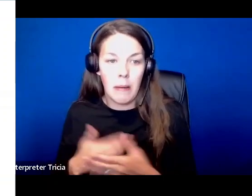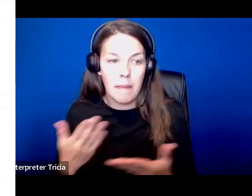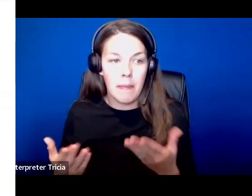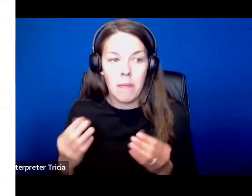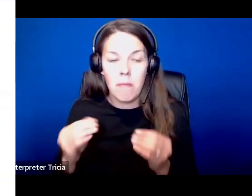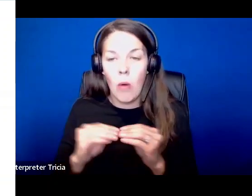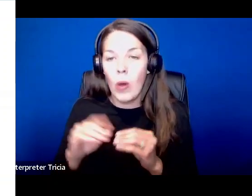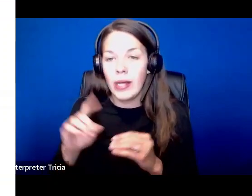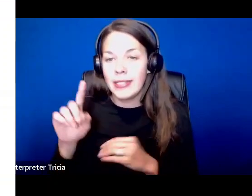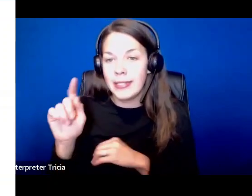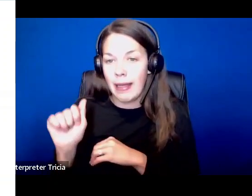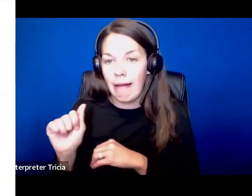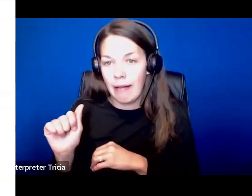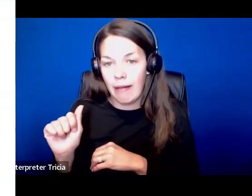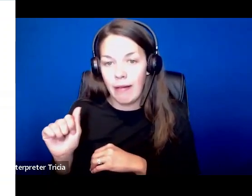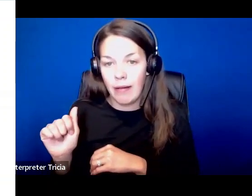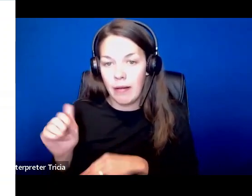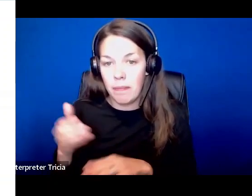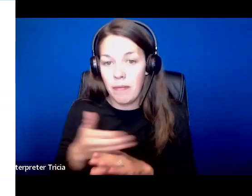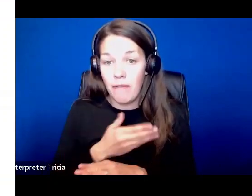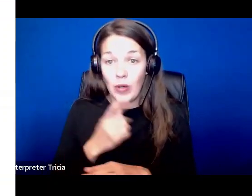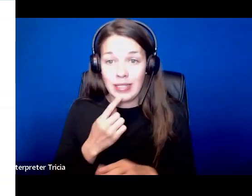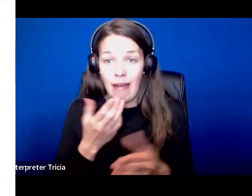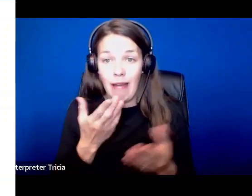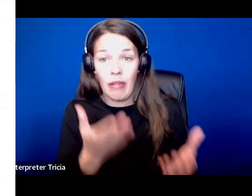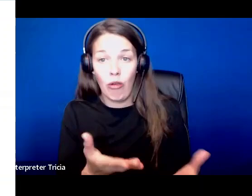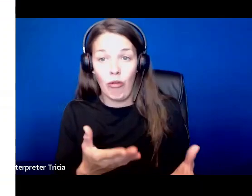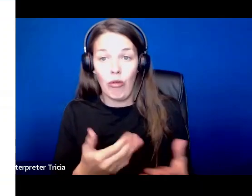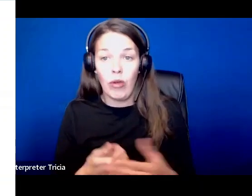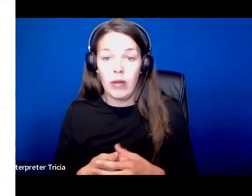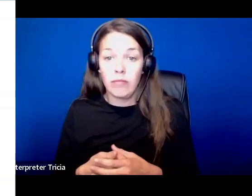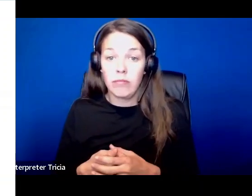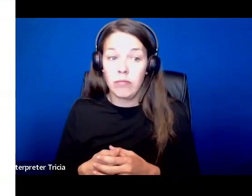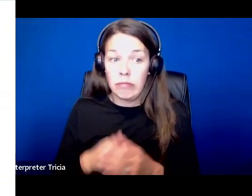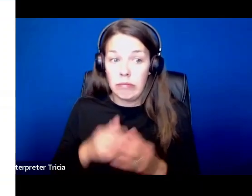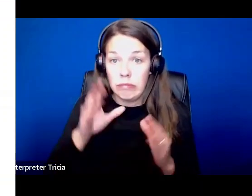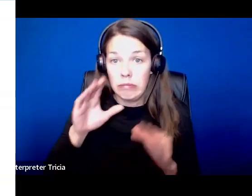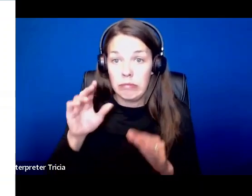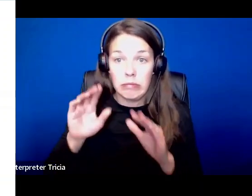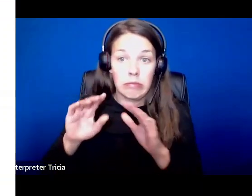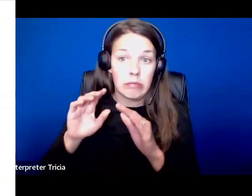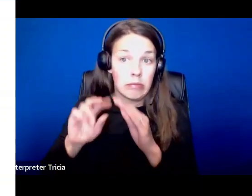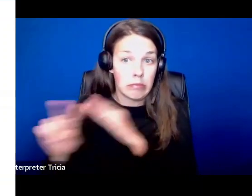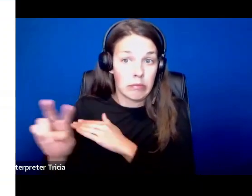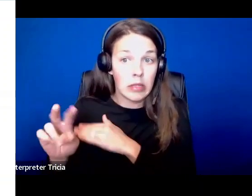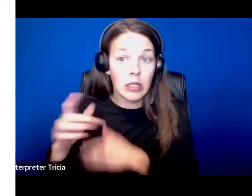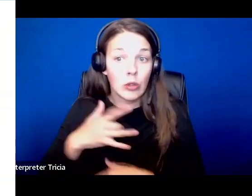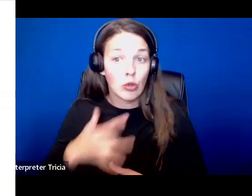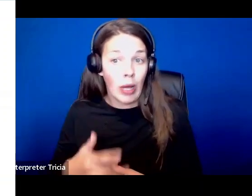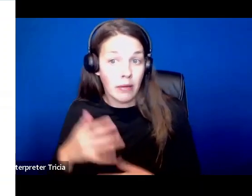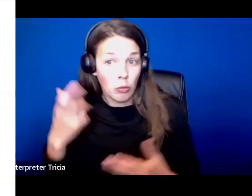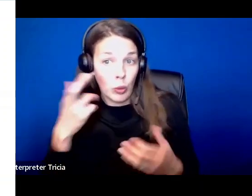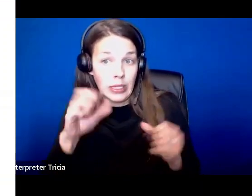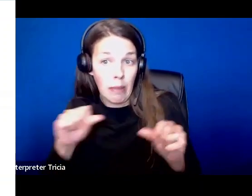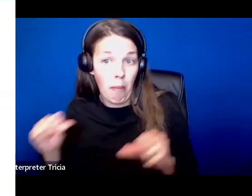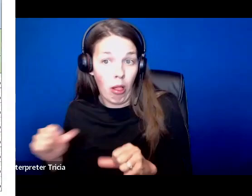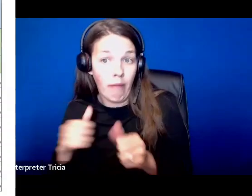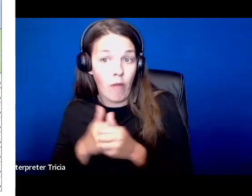more data before we say it's there. But if you want to anticipate the trend and go for that, I think that's reasonable. All right, next